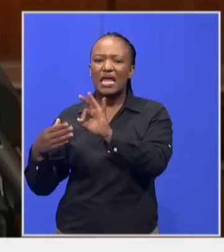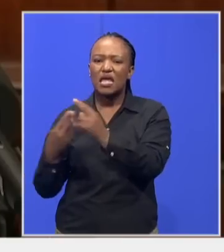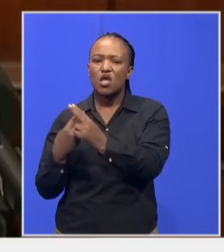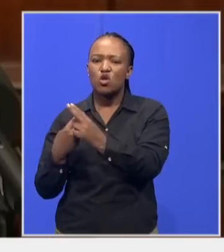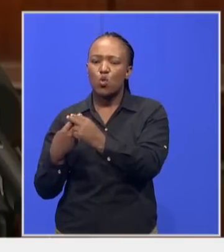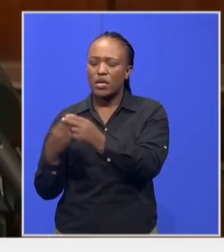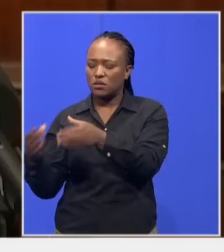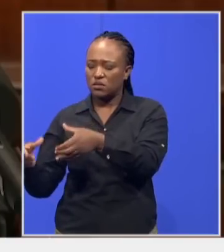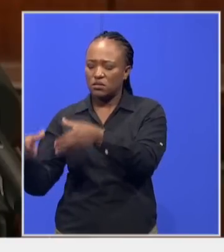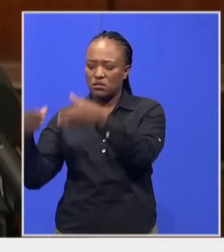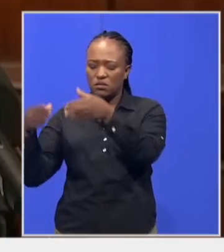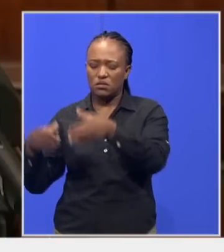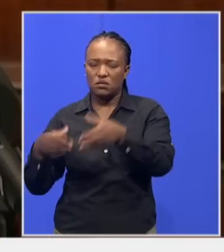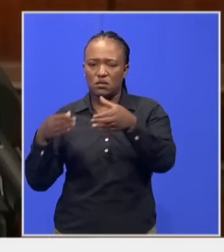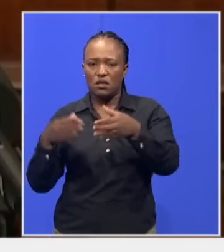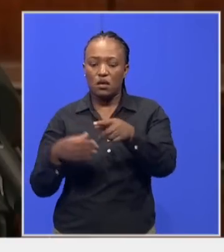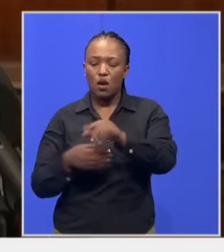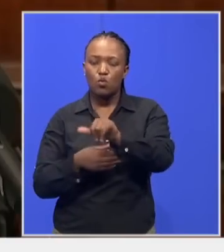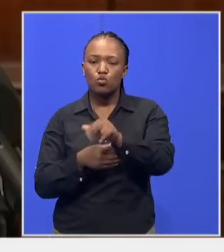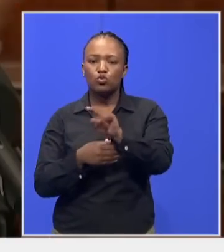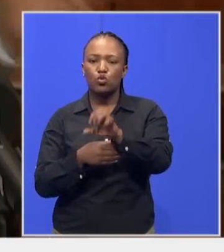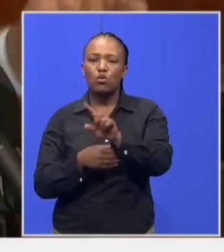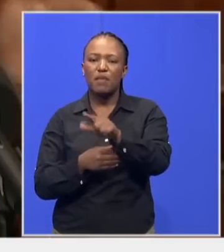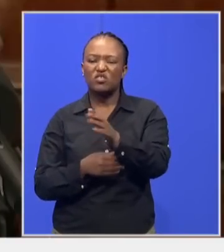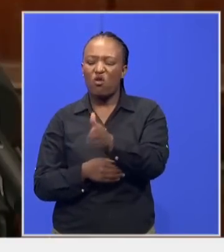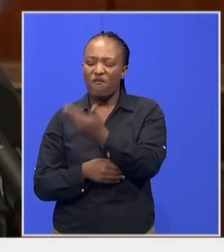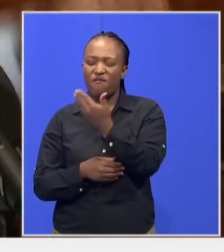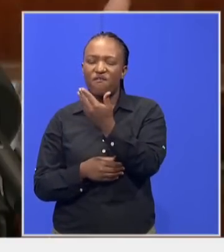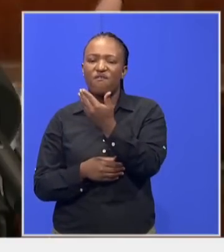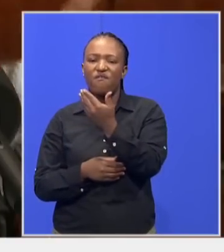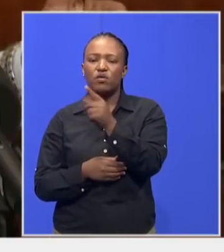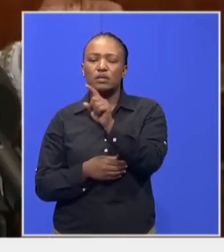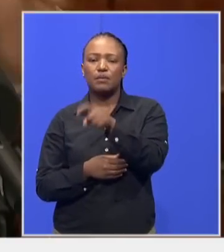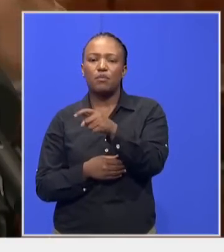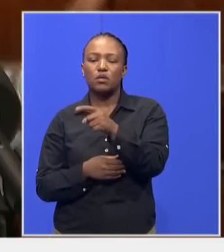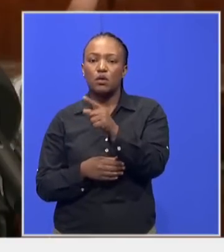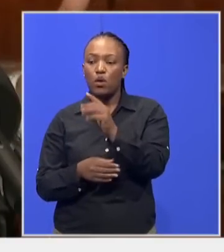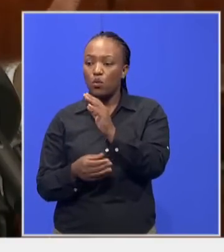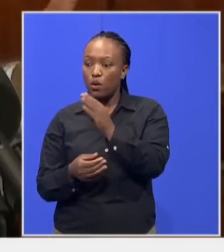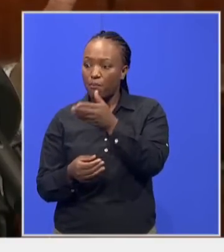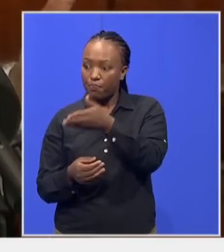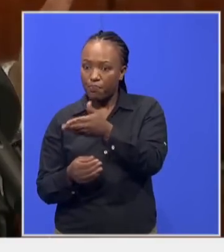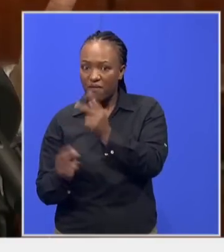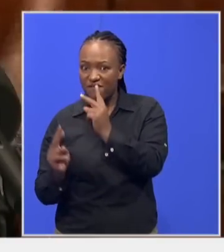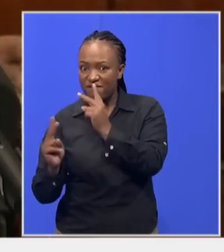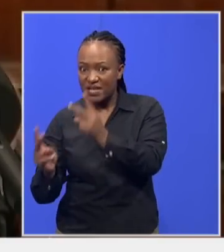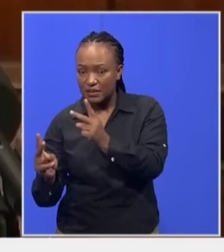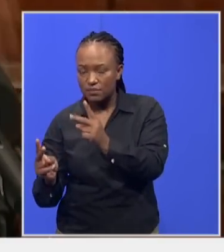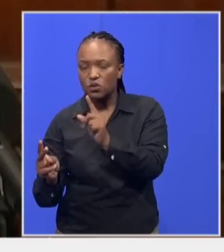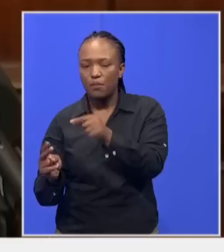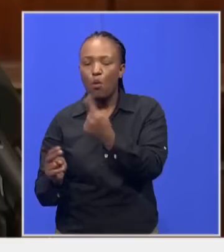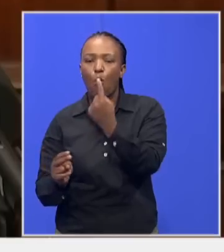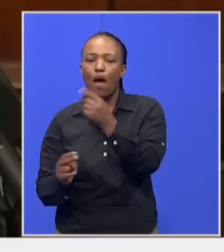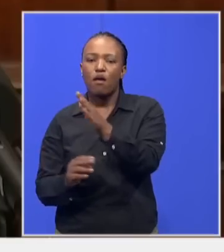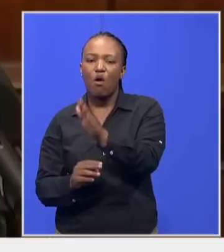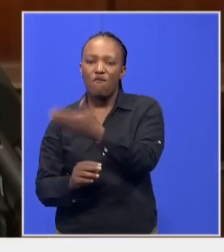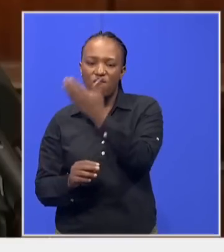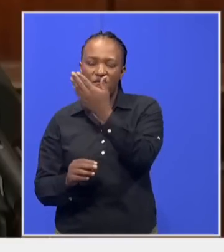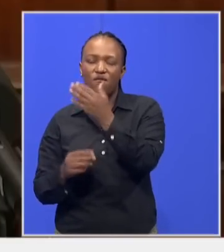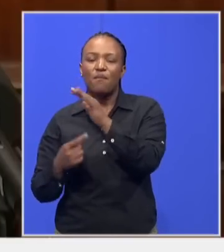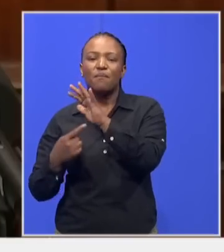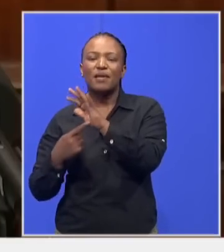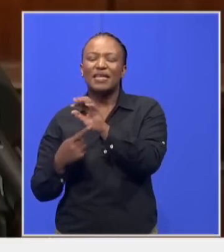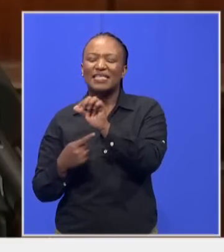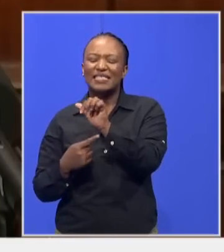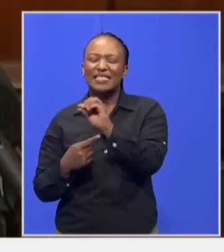out now, I think by June. The one was meant to go out when we were there, when we were visiting the plant. So you are taking out 600